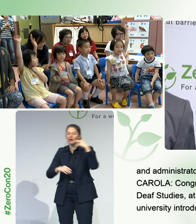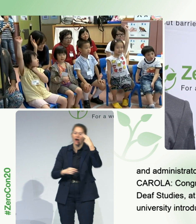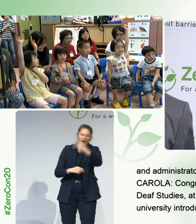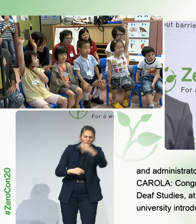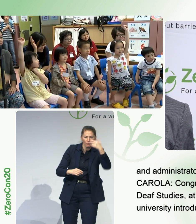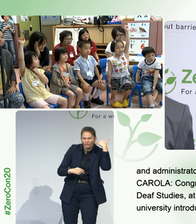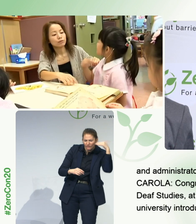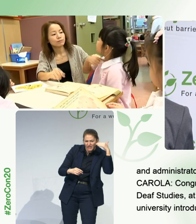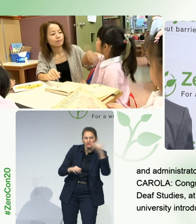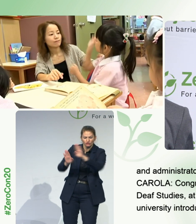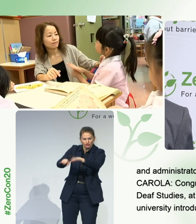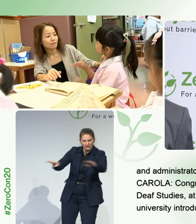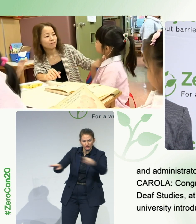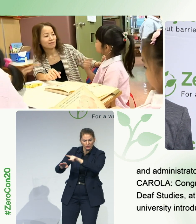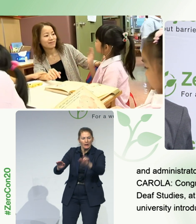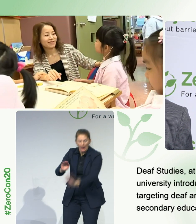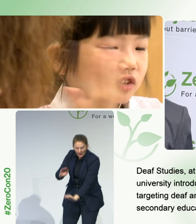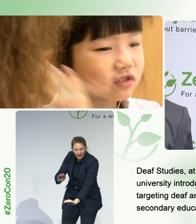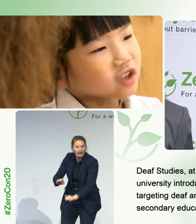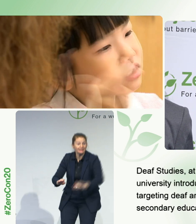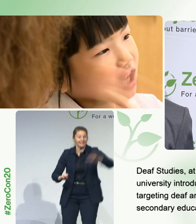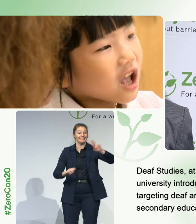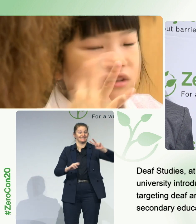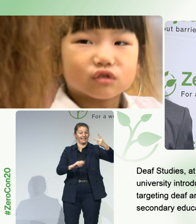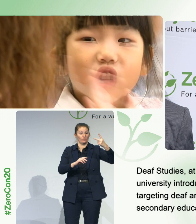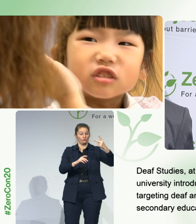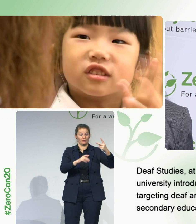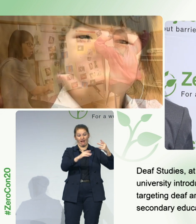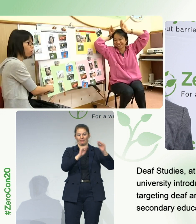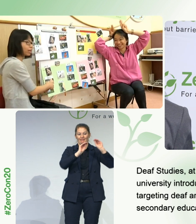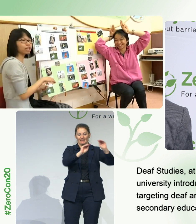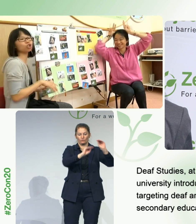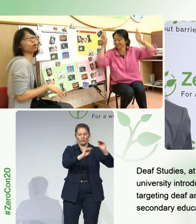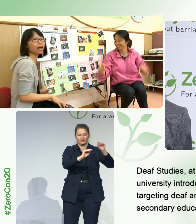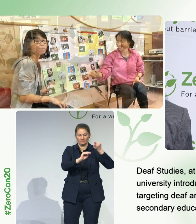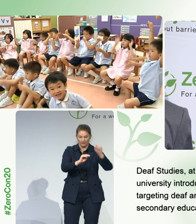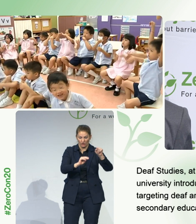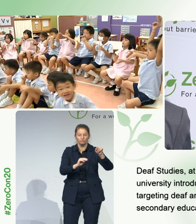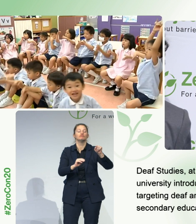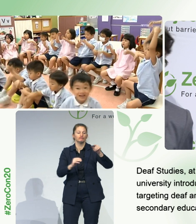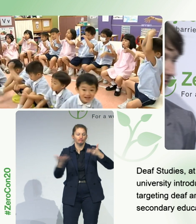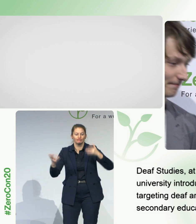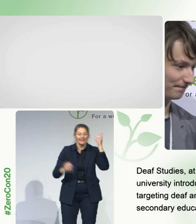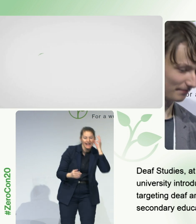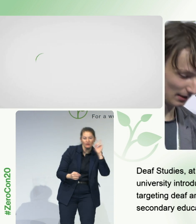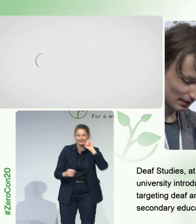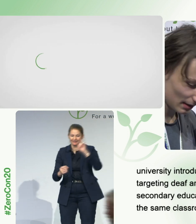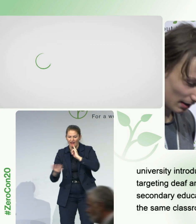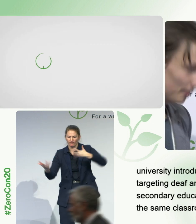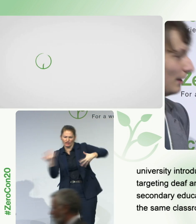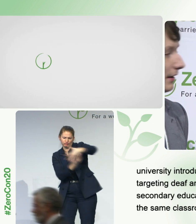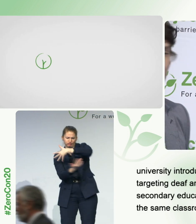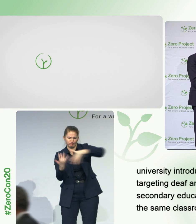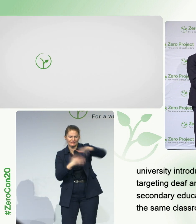education. Deaf and hearing students studied together in the same classroom, receiving sign language and oral